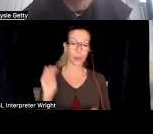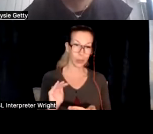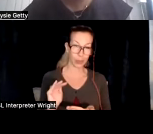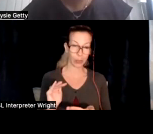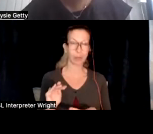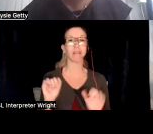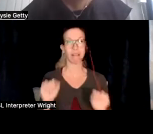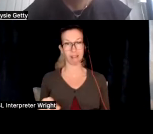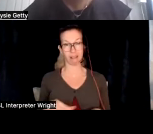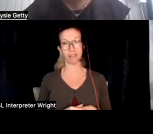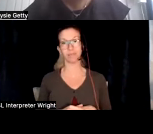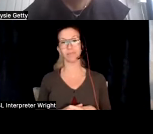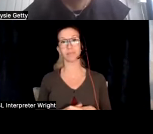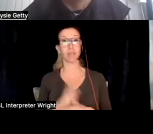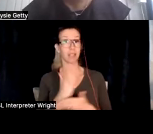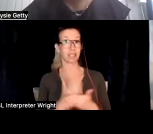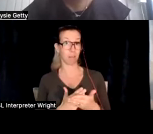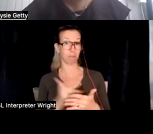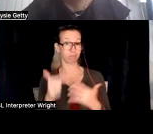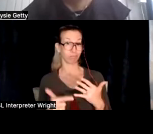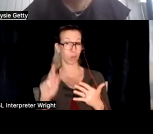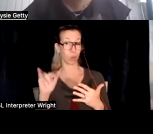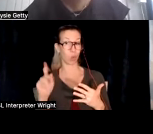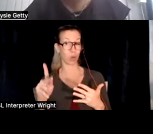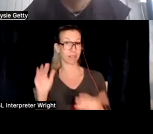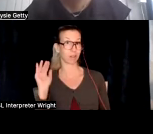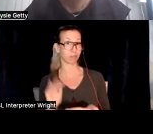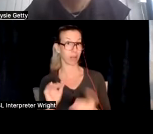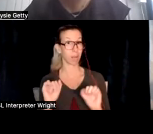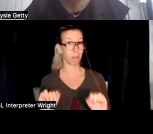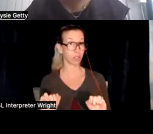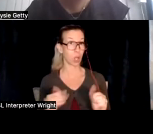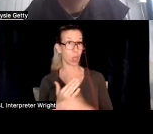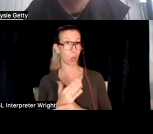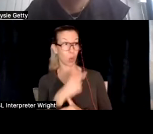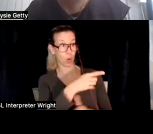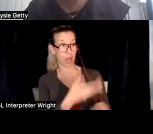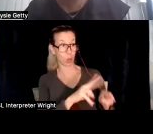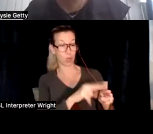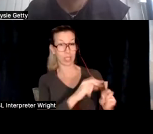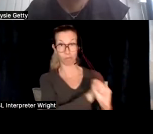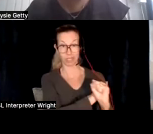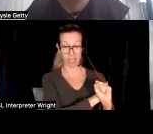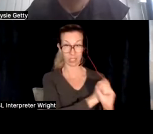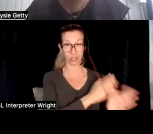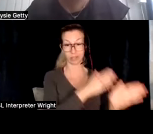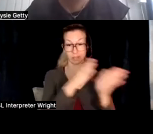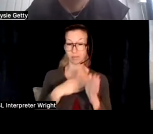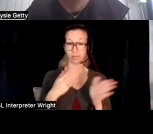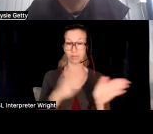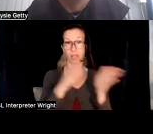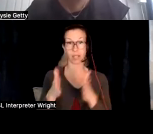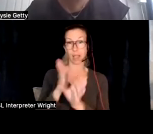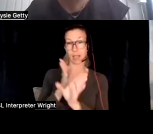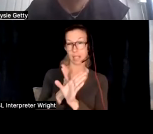reduce them. And some of those risk factors that we can reduce by increasing the protective and promotive factors are psychological